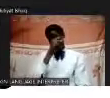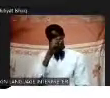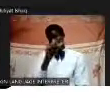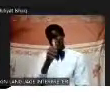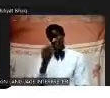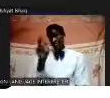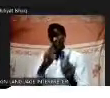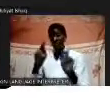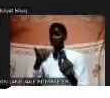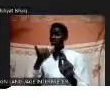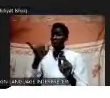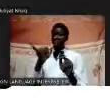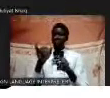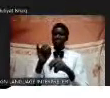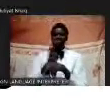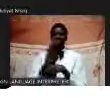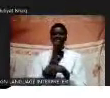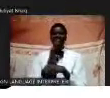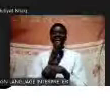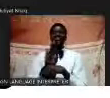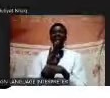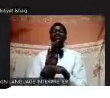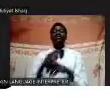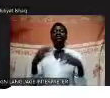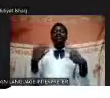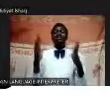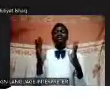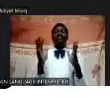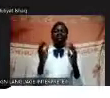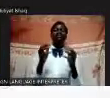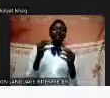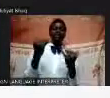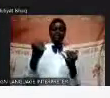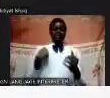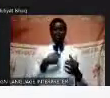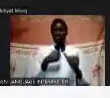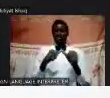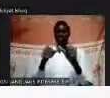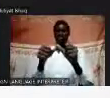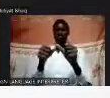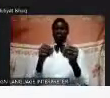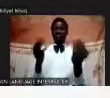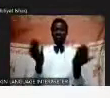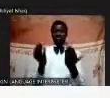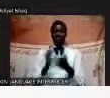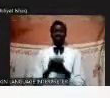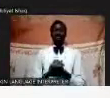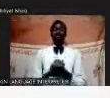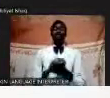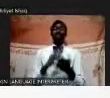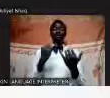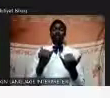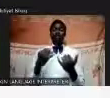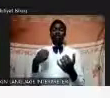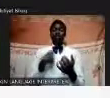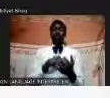busy. Done. Okay, so we're moving on here. We're going